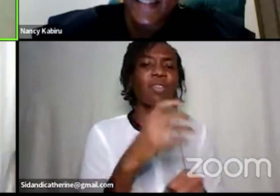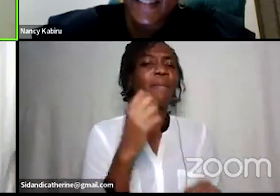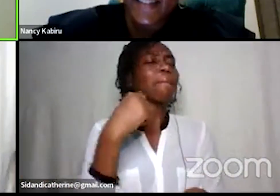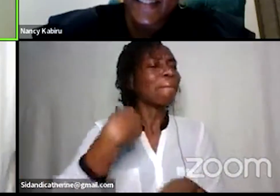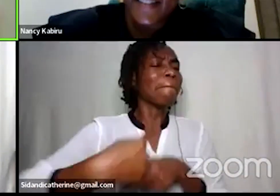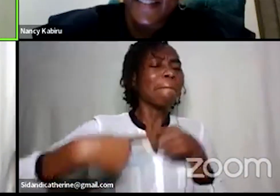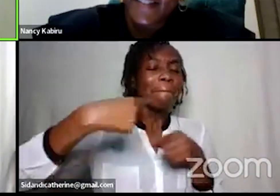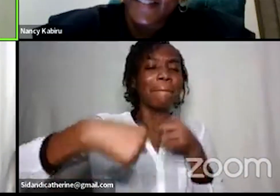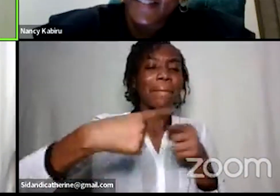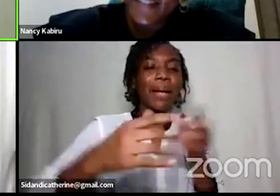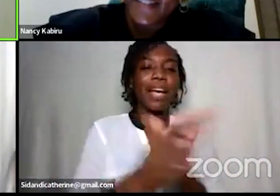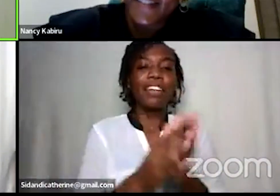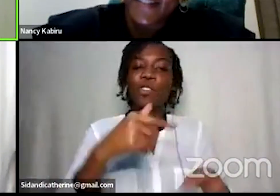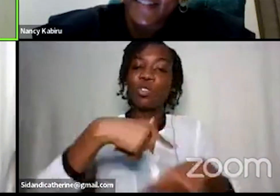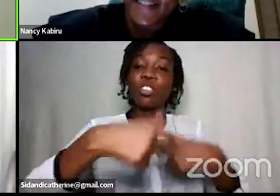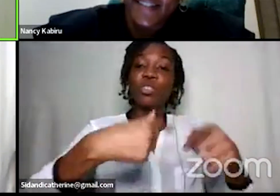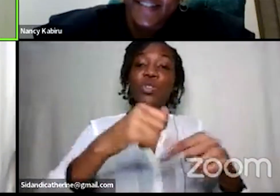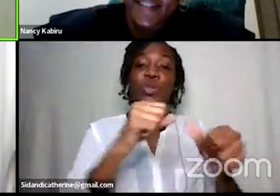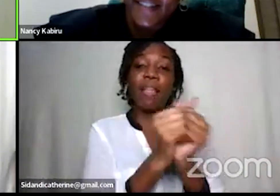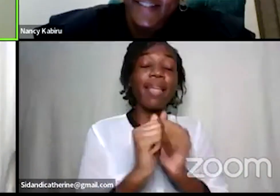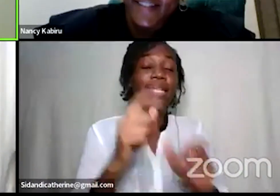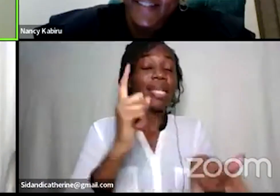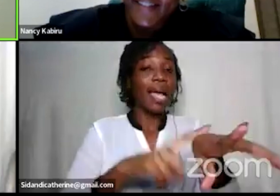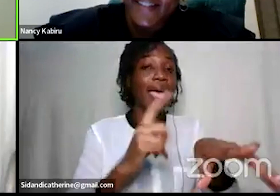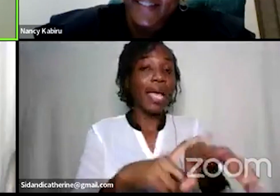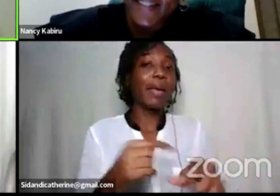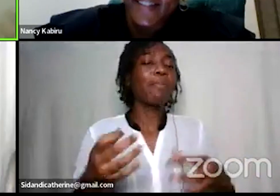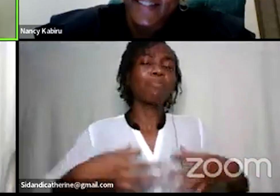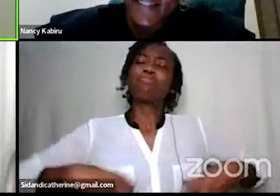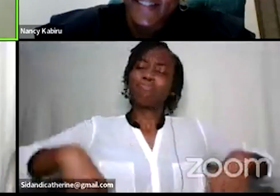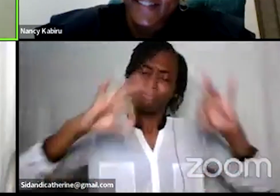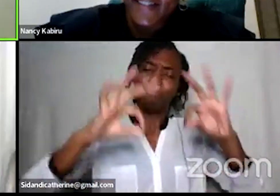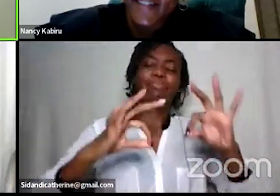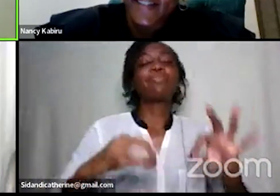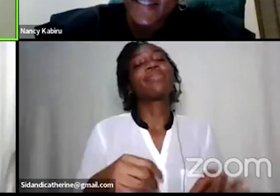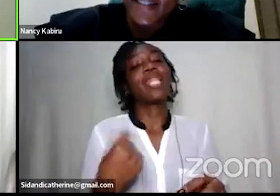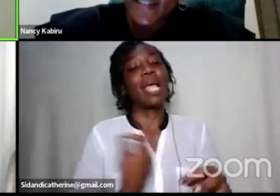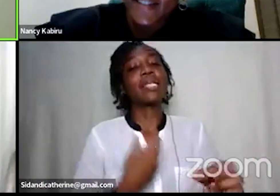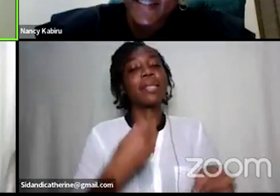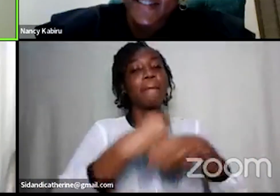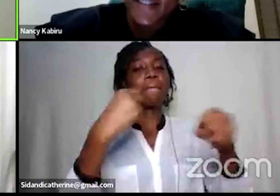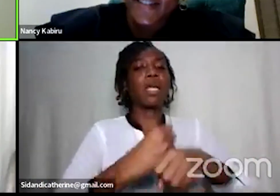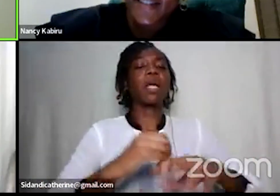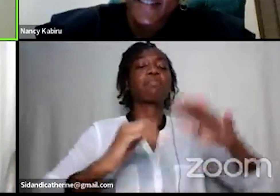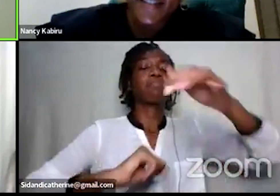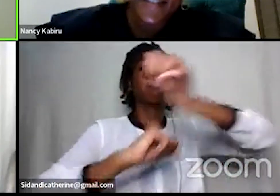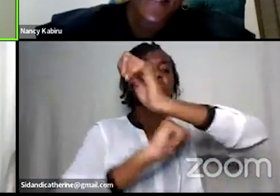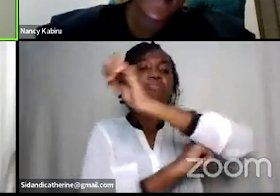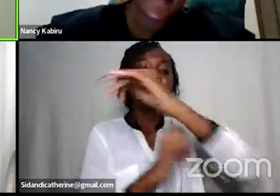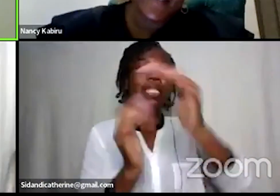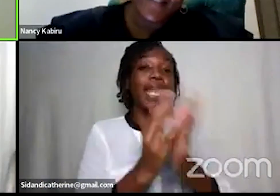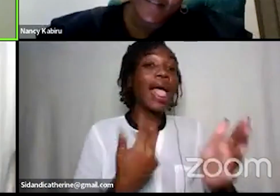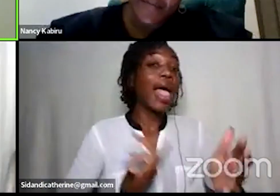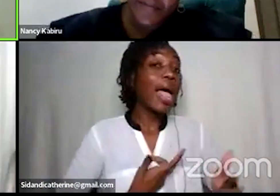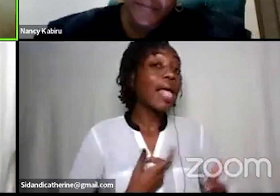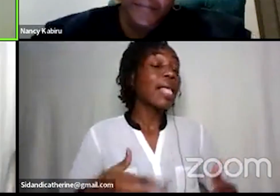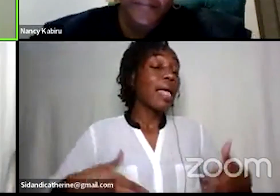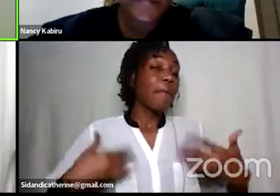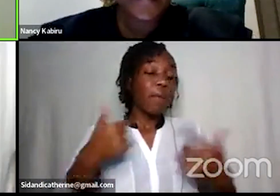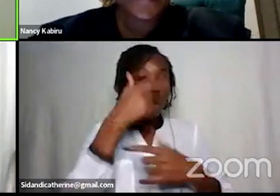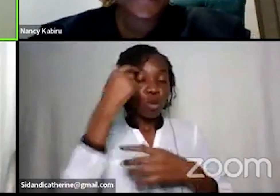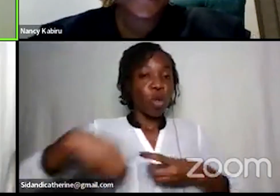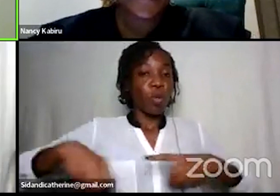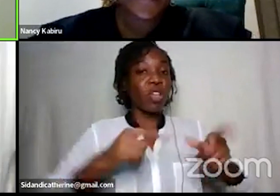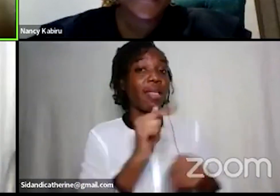we move with the times. We are the official trendsetters, and we are grateful for the opportunity that has been accorded unto us. And